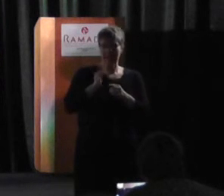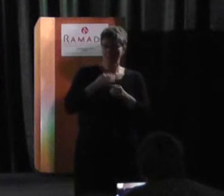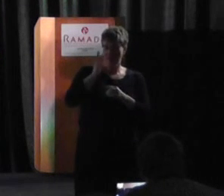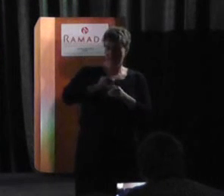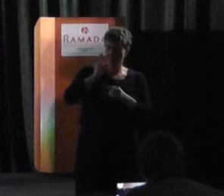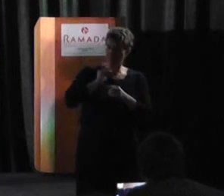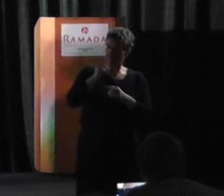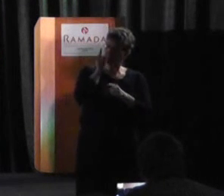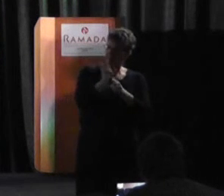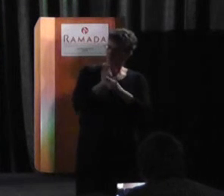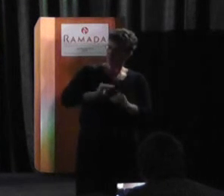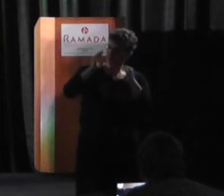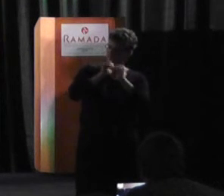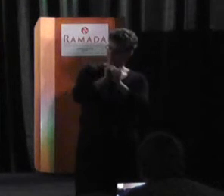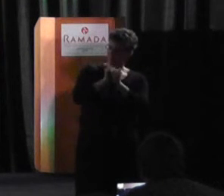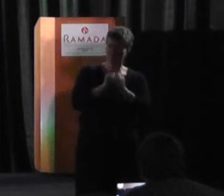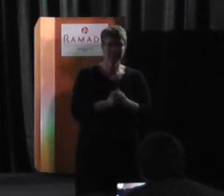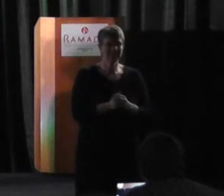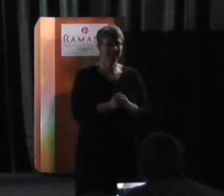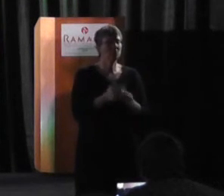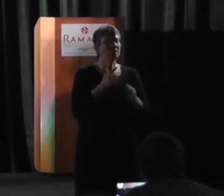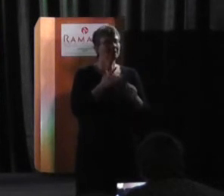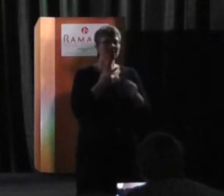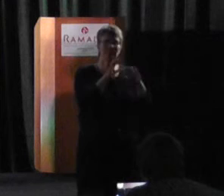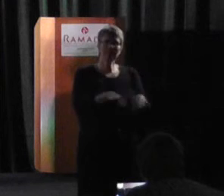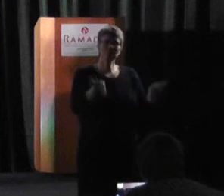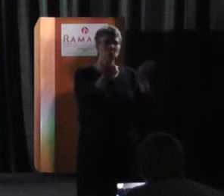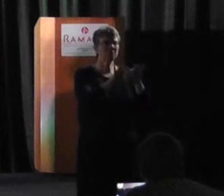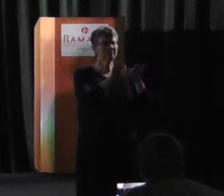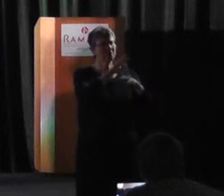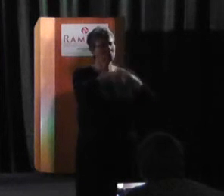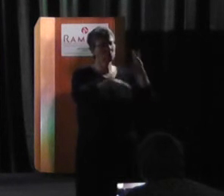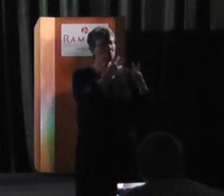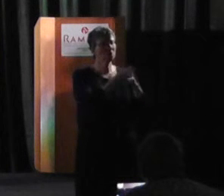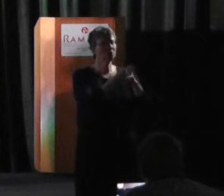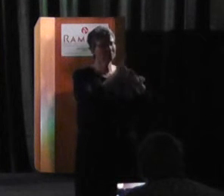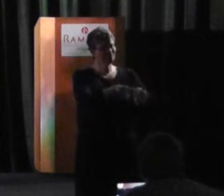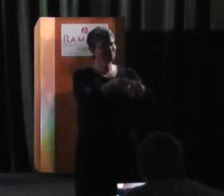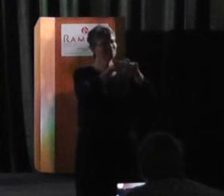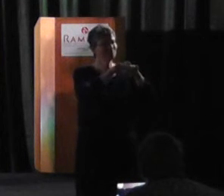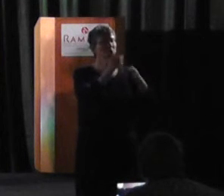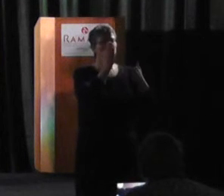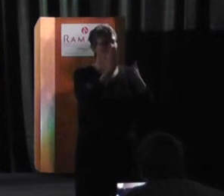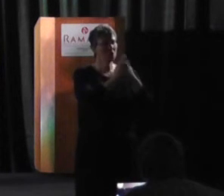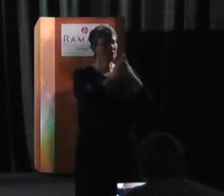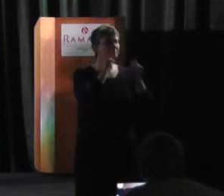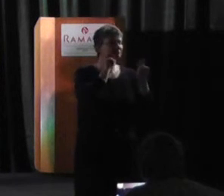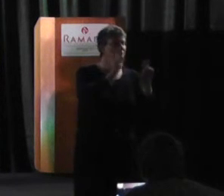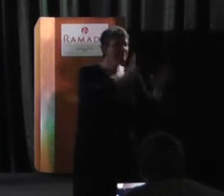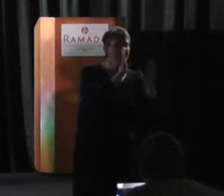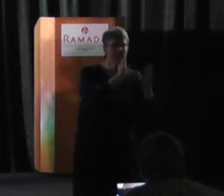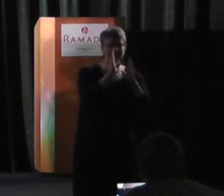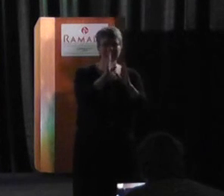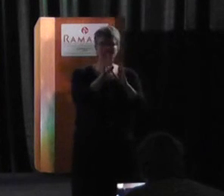society would just stop, look and listen, and open their eyes to all of the wonderful possibilities that lie within each and every person